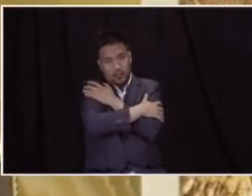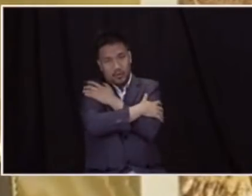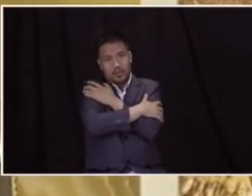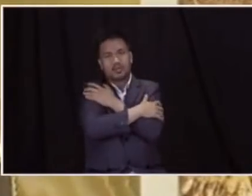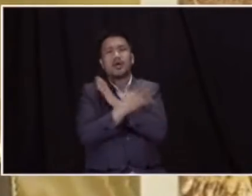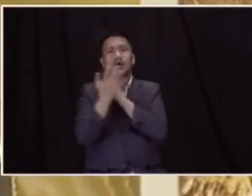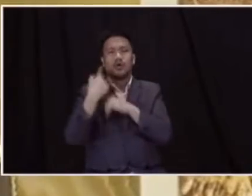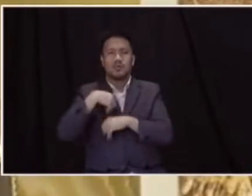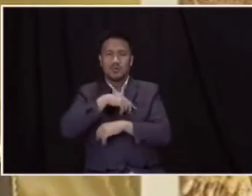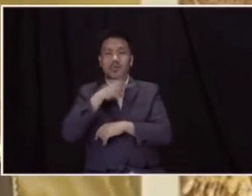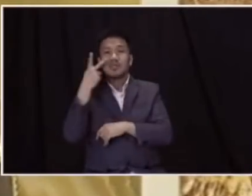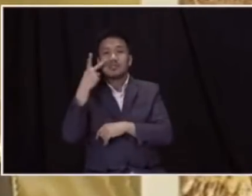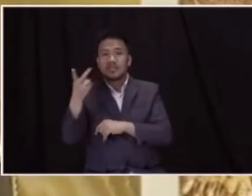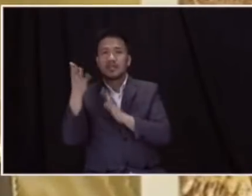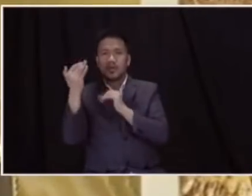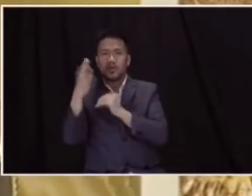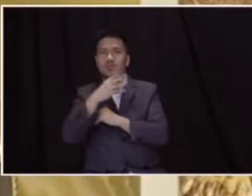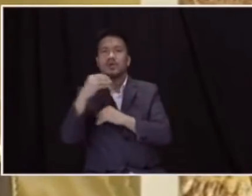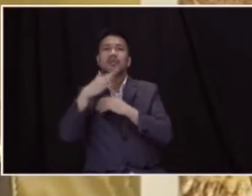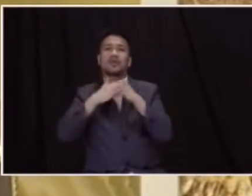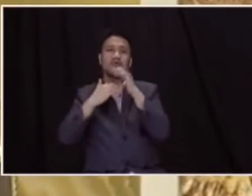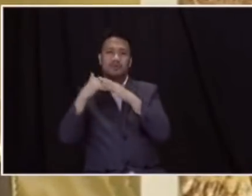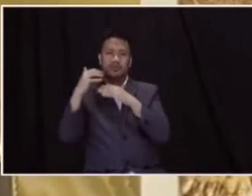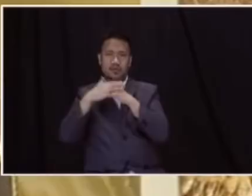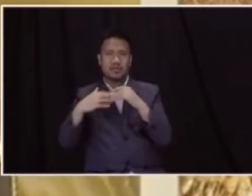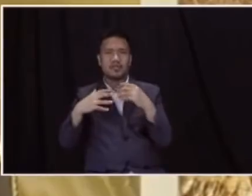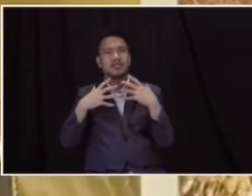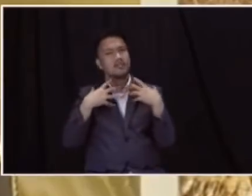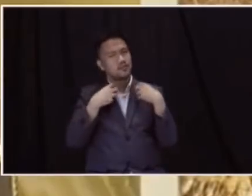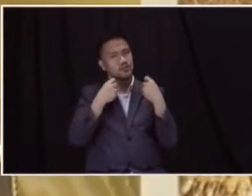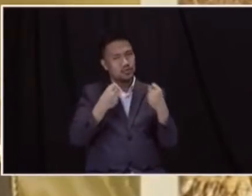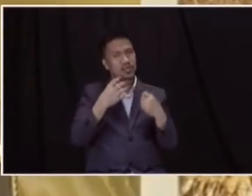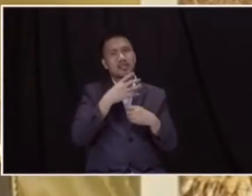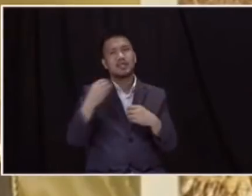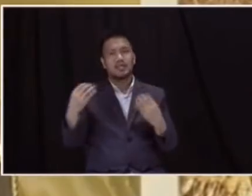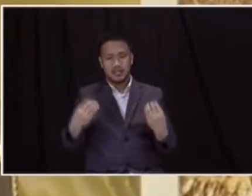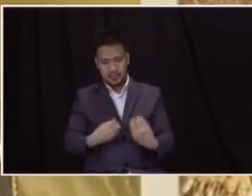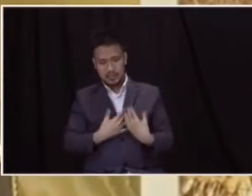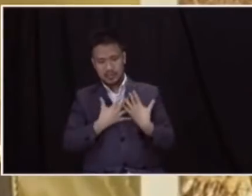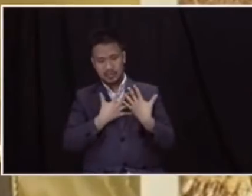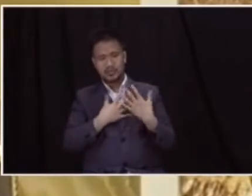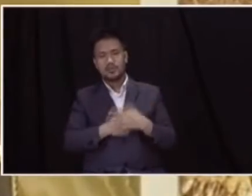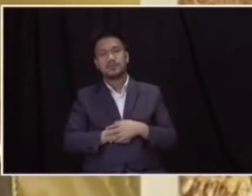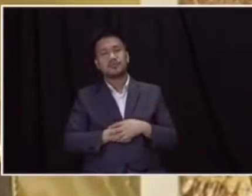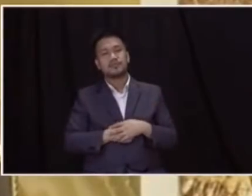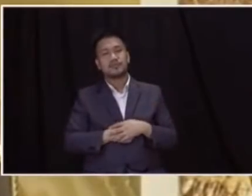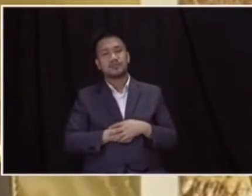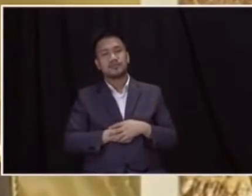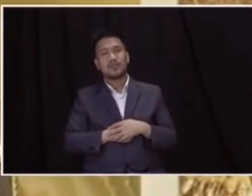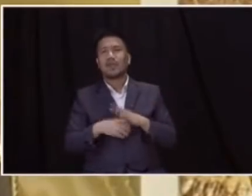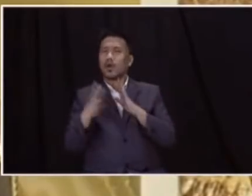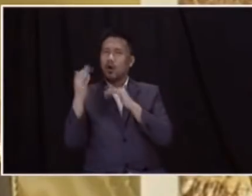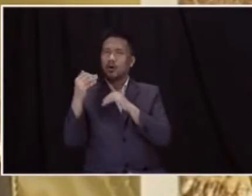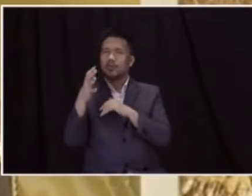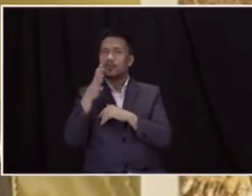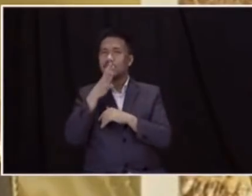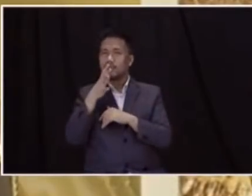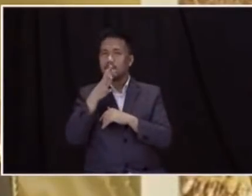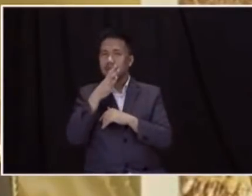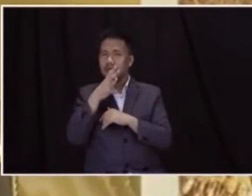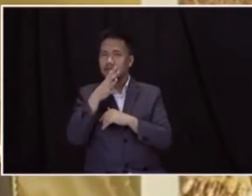find hope and consolation, strength and inspiration. May her